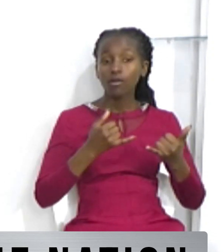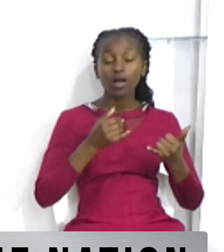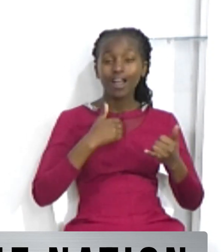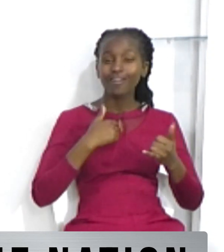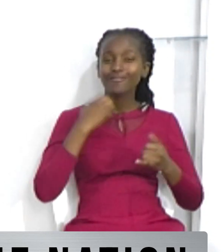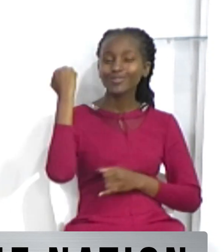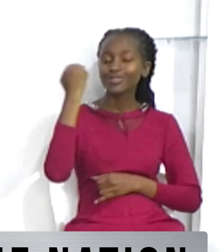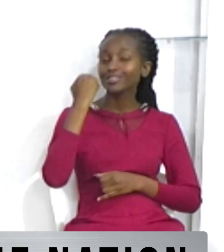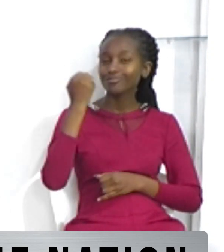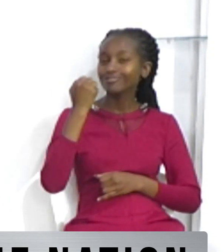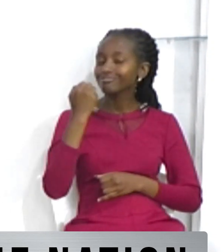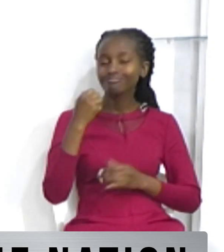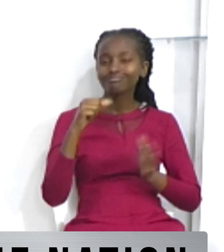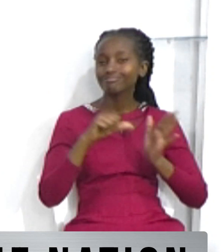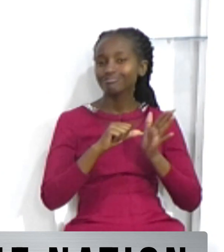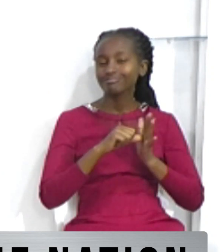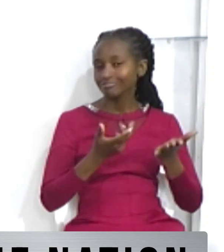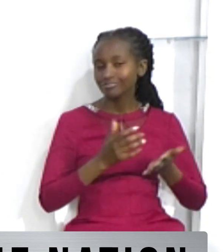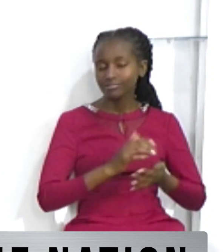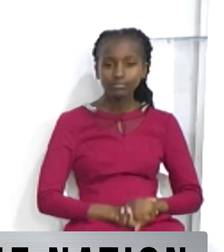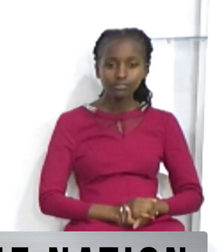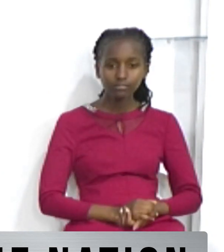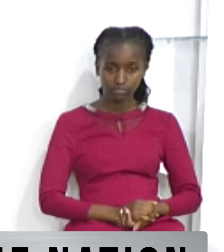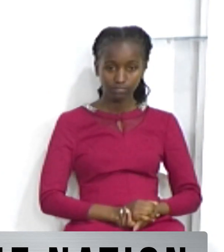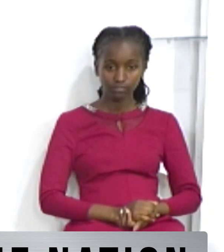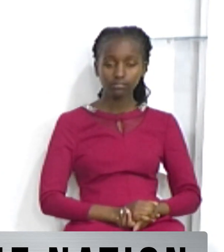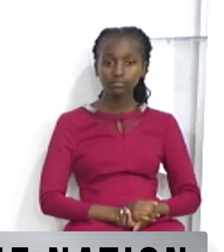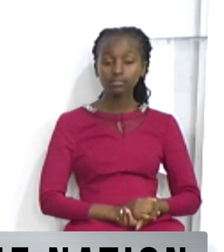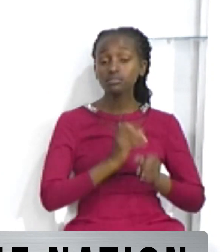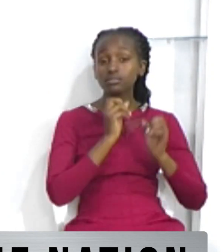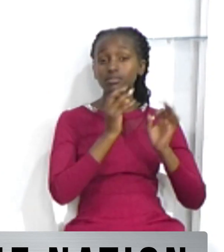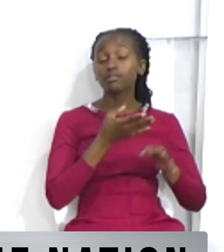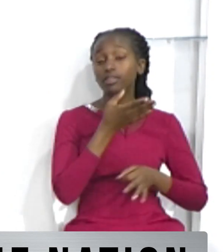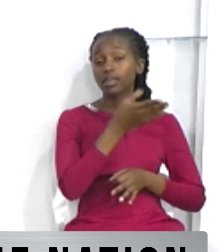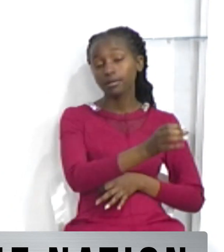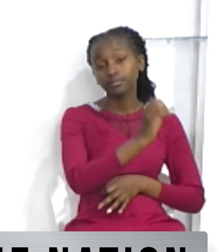will you're talking about? Yes, the political will. If it is not there, you see,